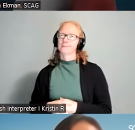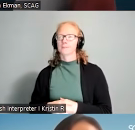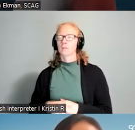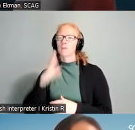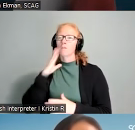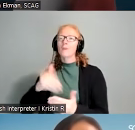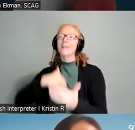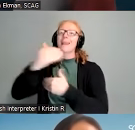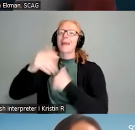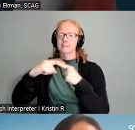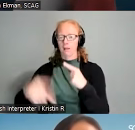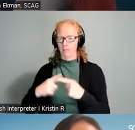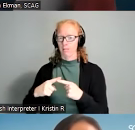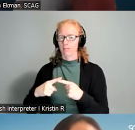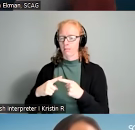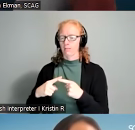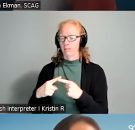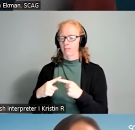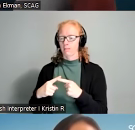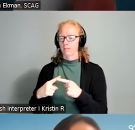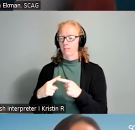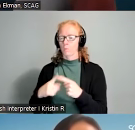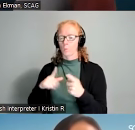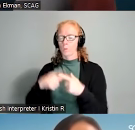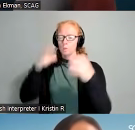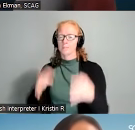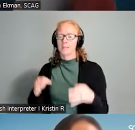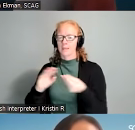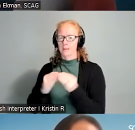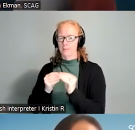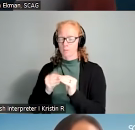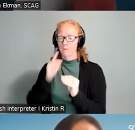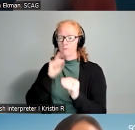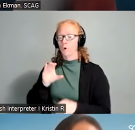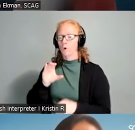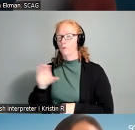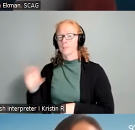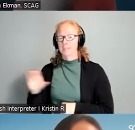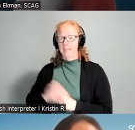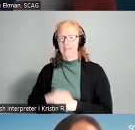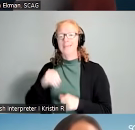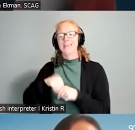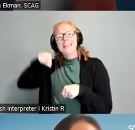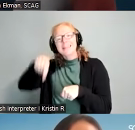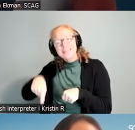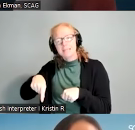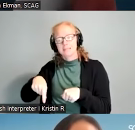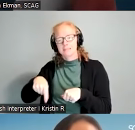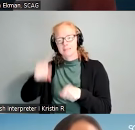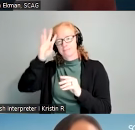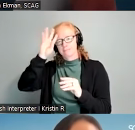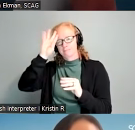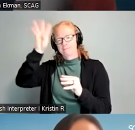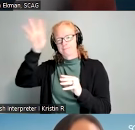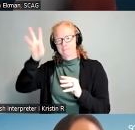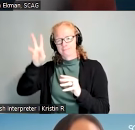RENA cycle in determining RENA numbers for Culver City in this hypothetical? In other words, would you